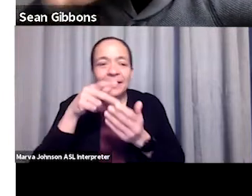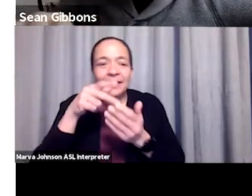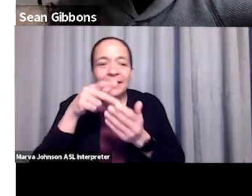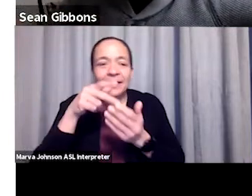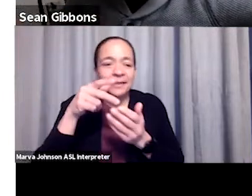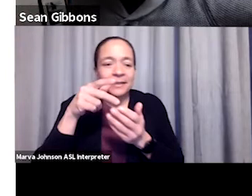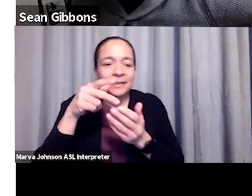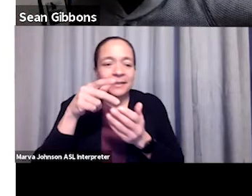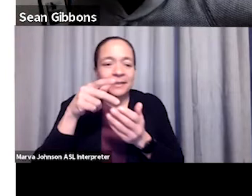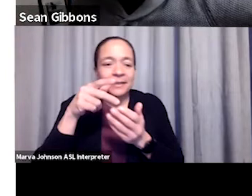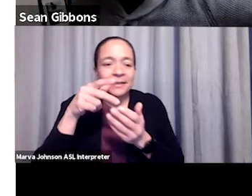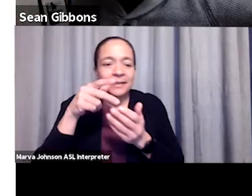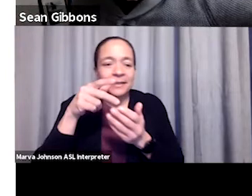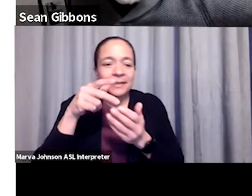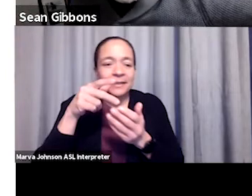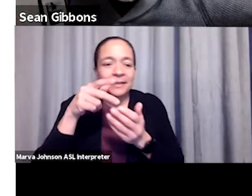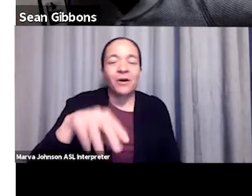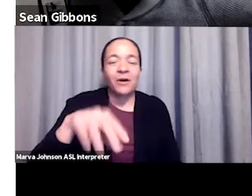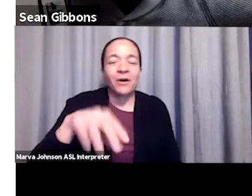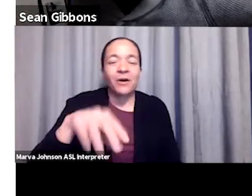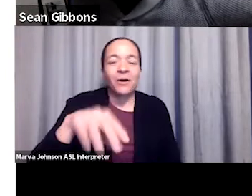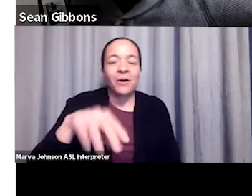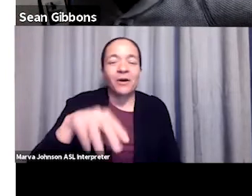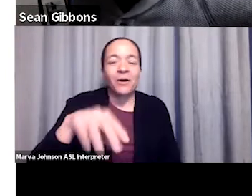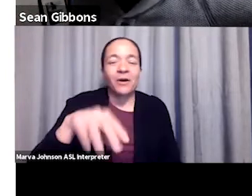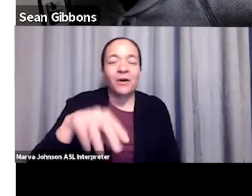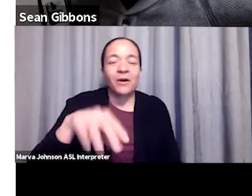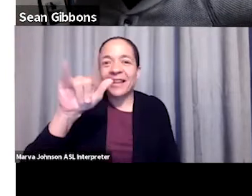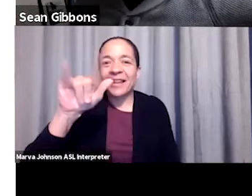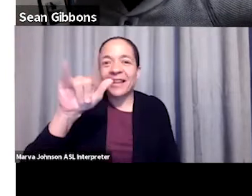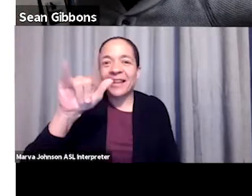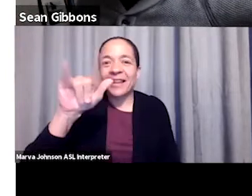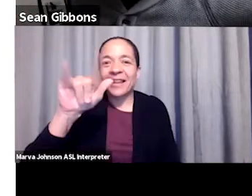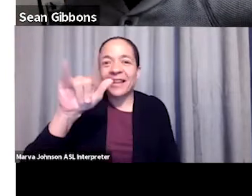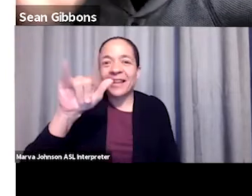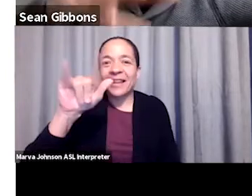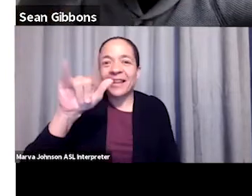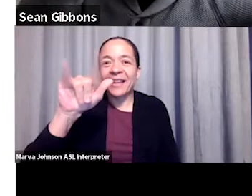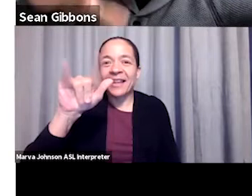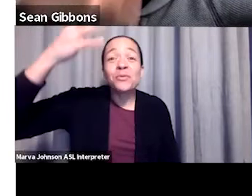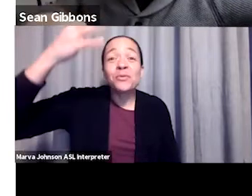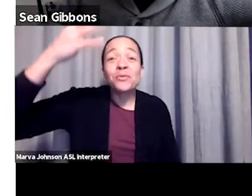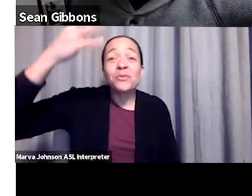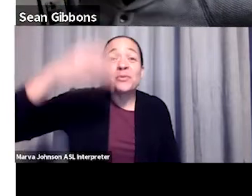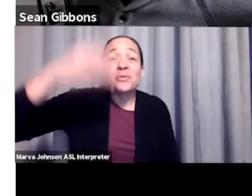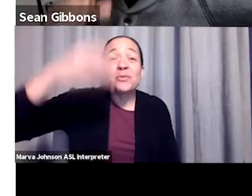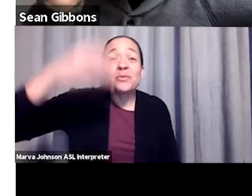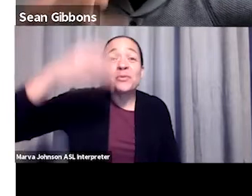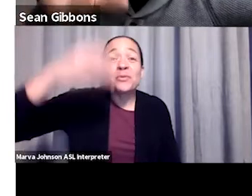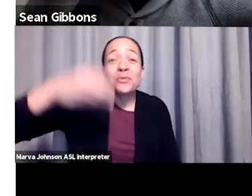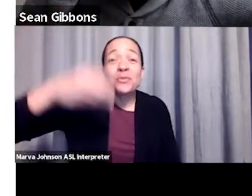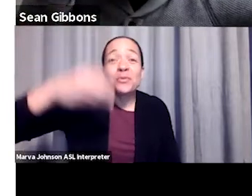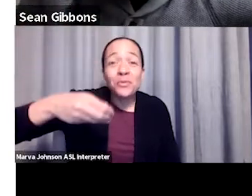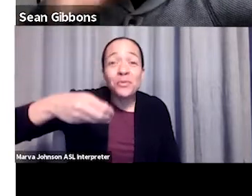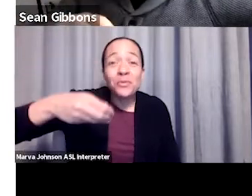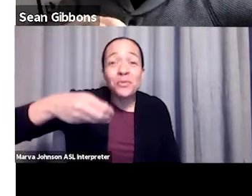along the way. Dietland, how are you? Jessica, Carrie, Jennifer, Willette, Kira, how are you? Okay, way too fast for me, but suffice